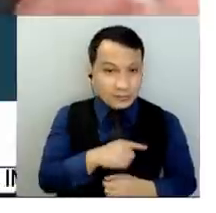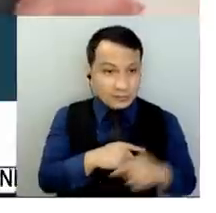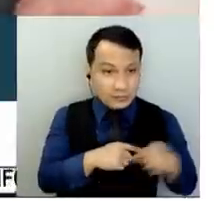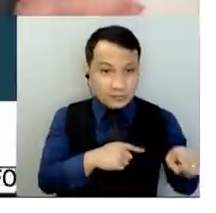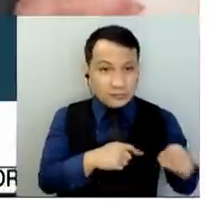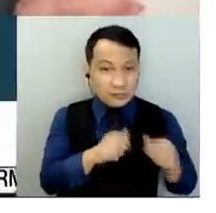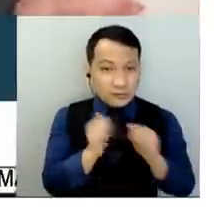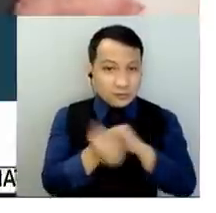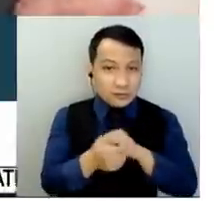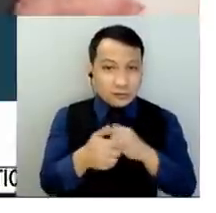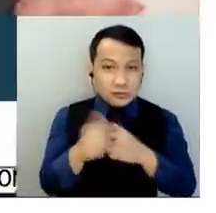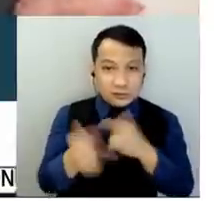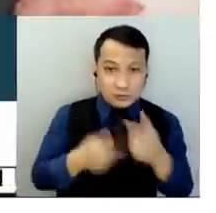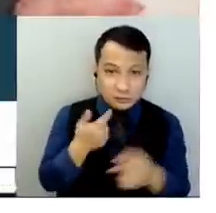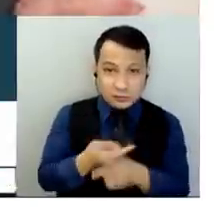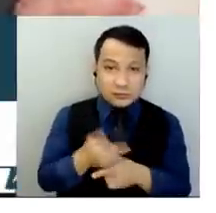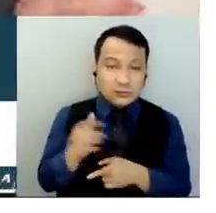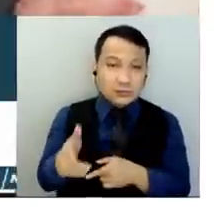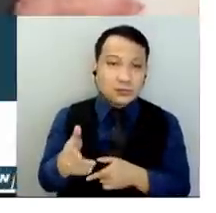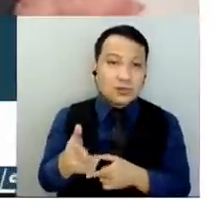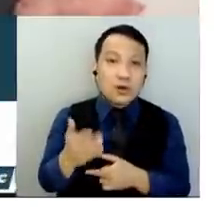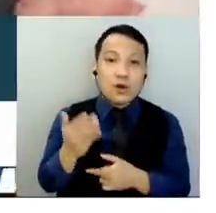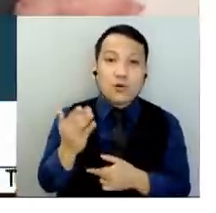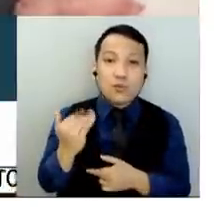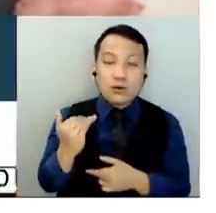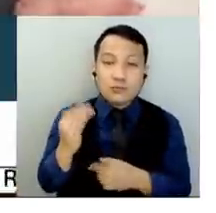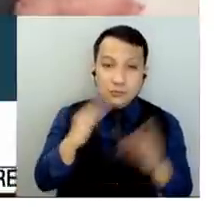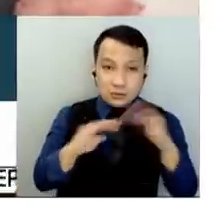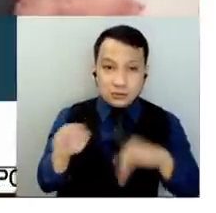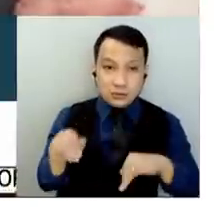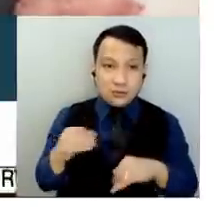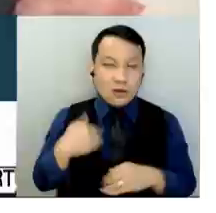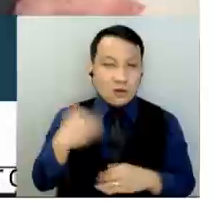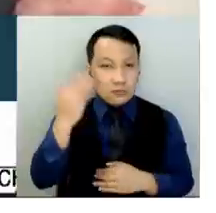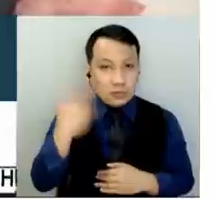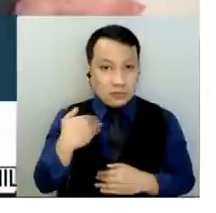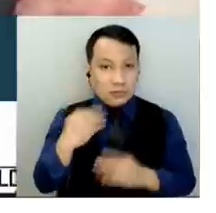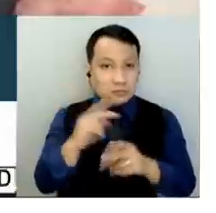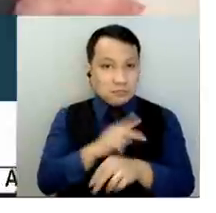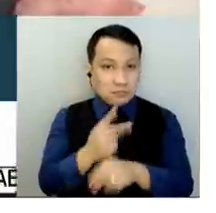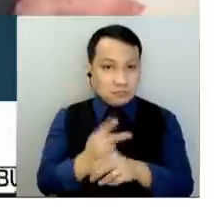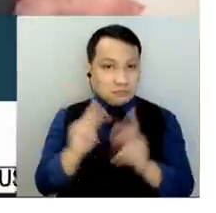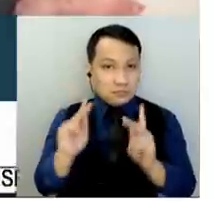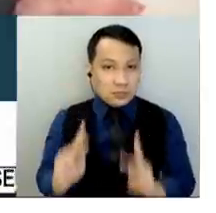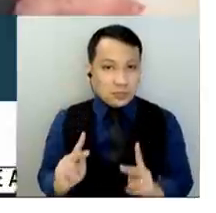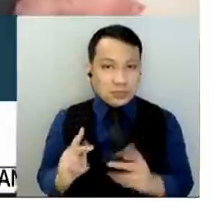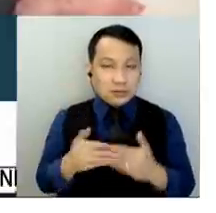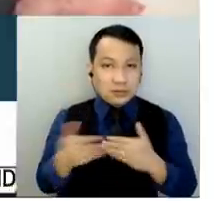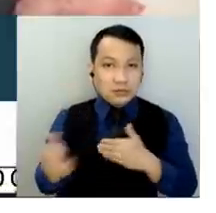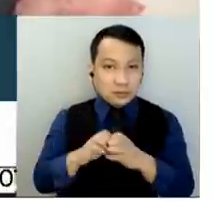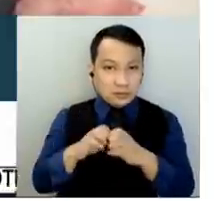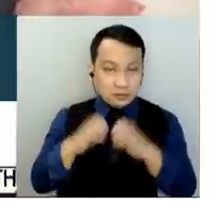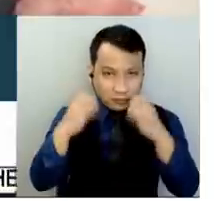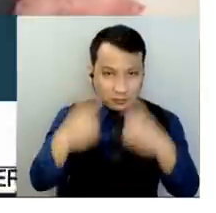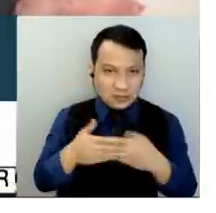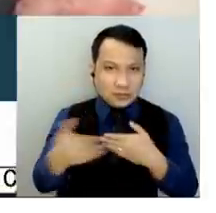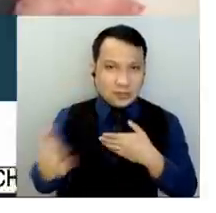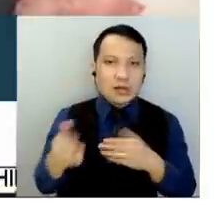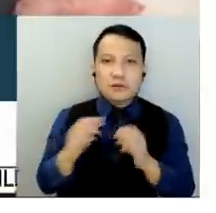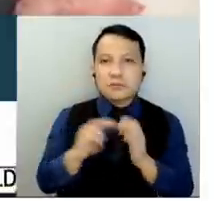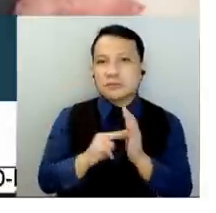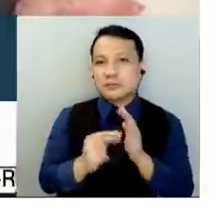advantages in the global economy is really our manpower. And so to the extent that education was disrupted, and that